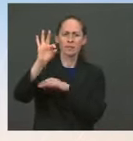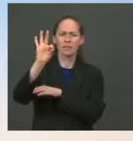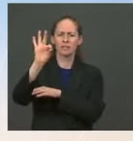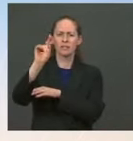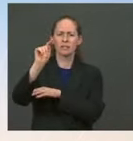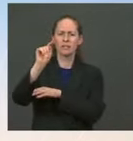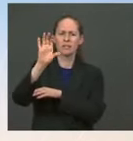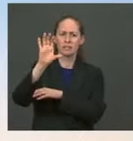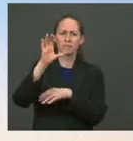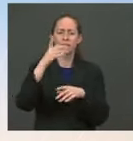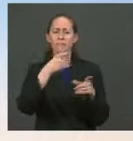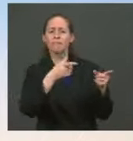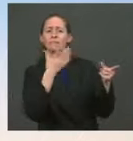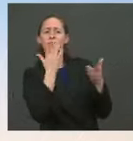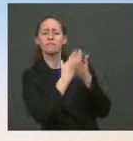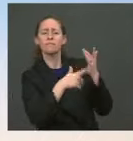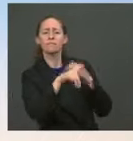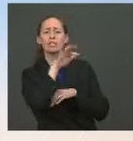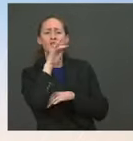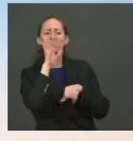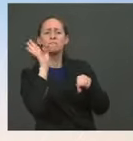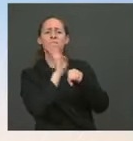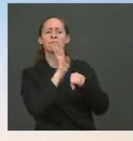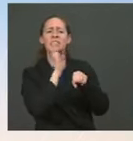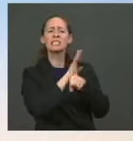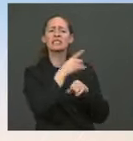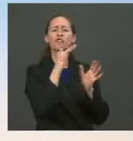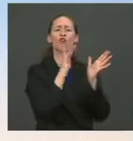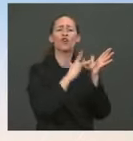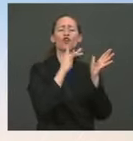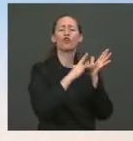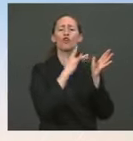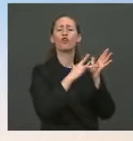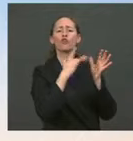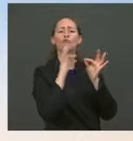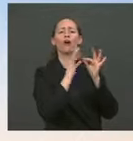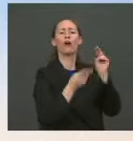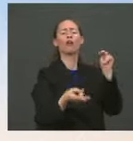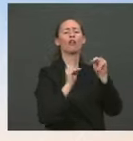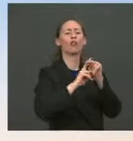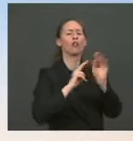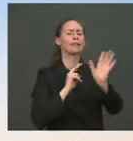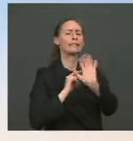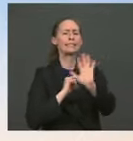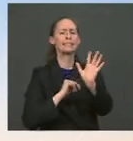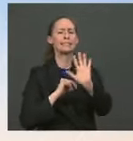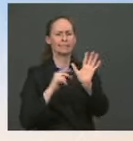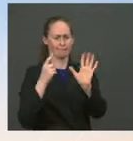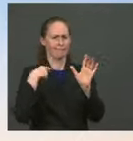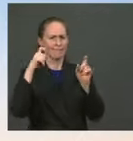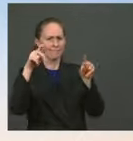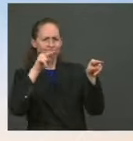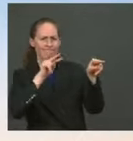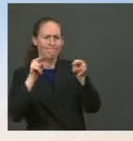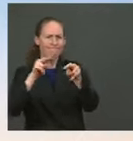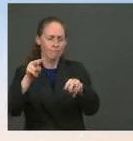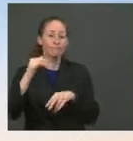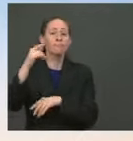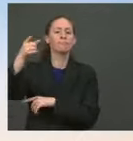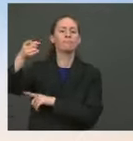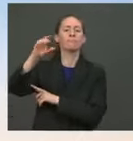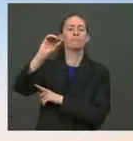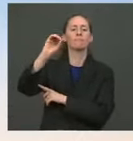pricing, and are engaging with countries and entities around the OPEC plus